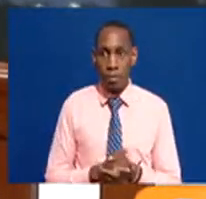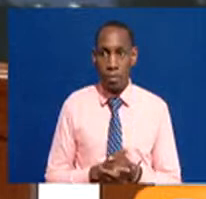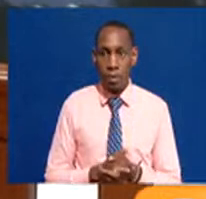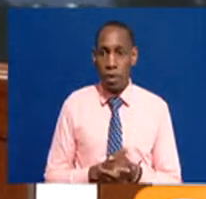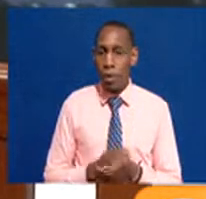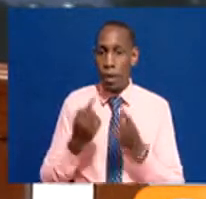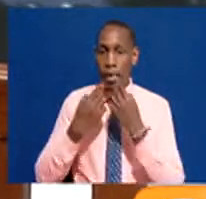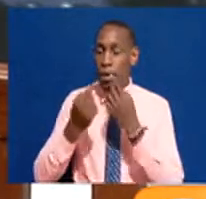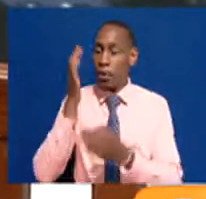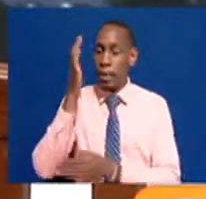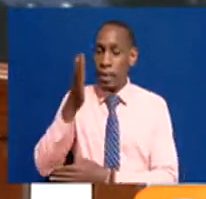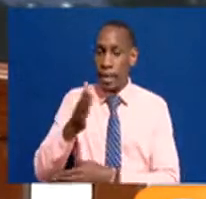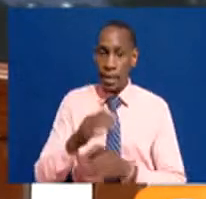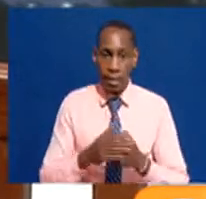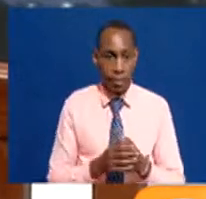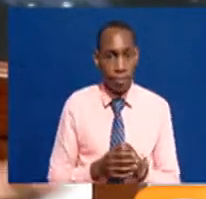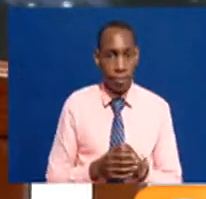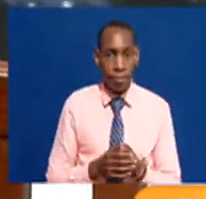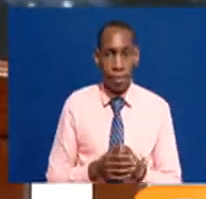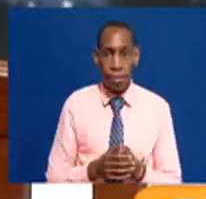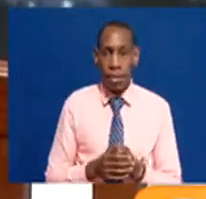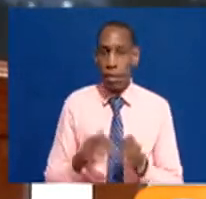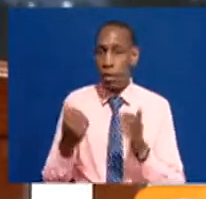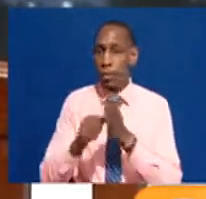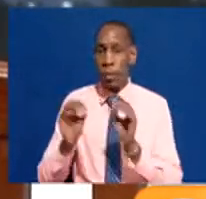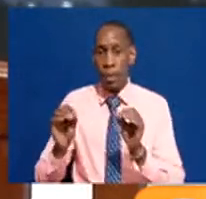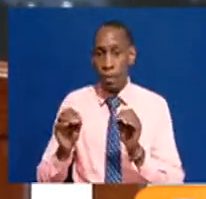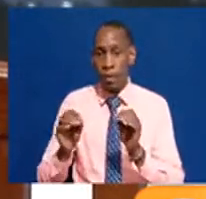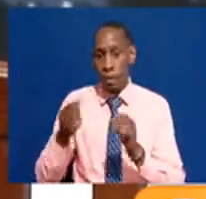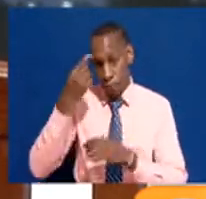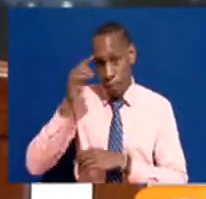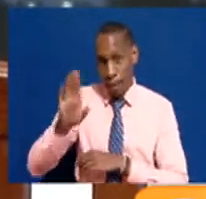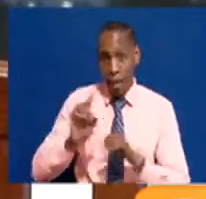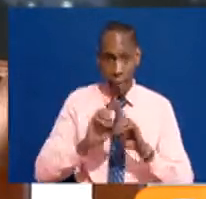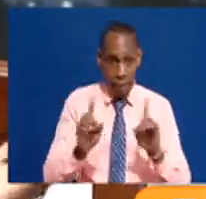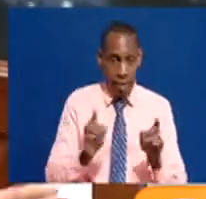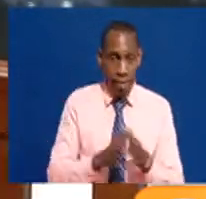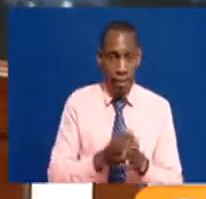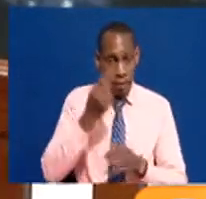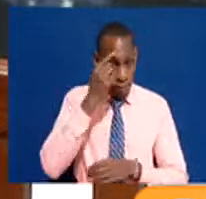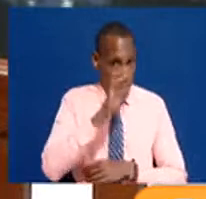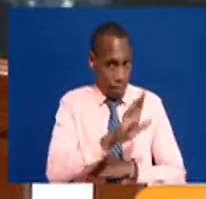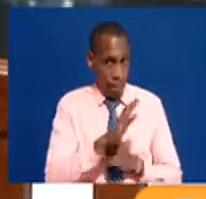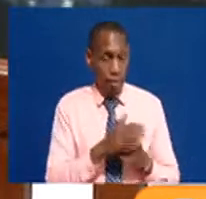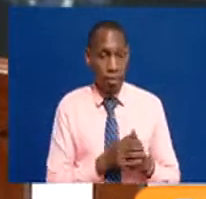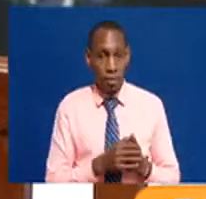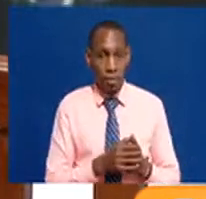is. Yeah. And that is okay for them, isn't it? But for you,